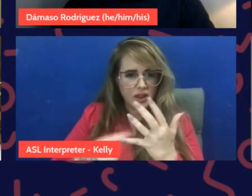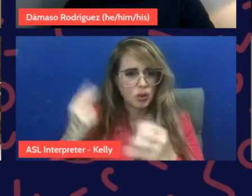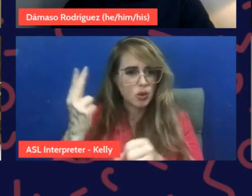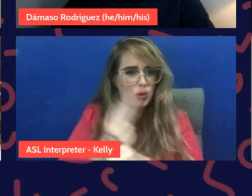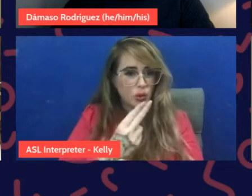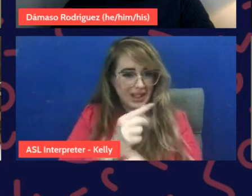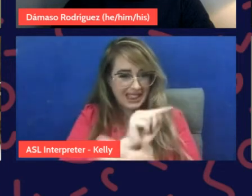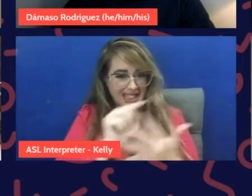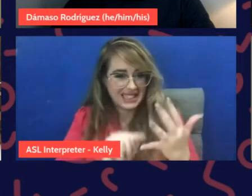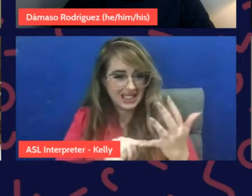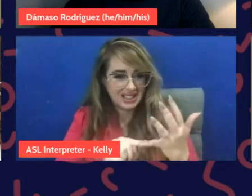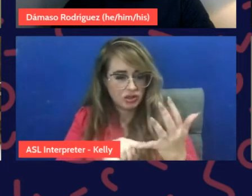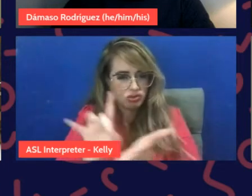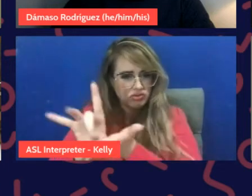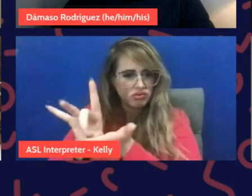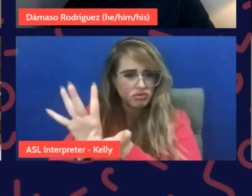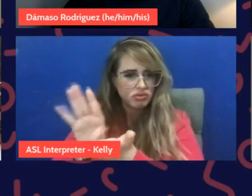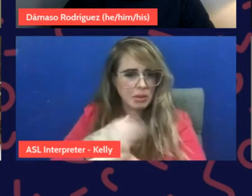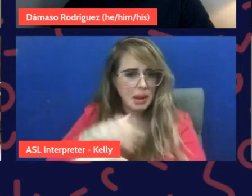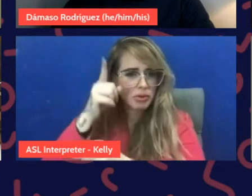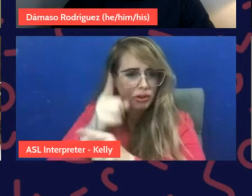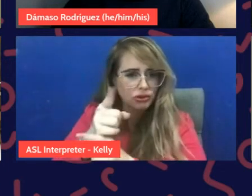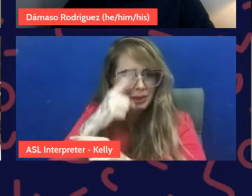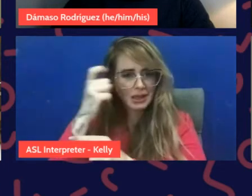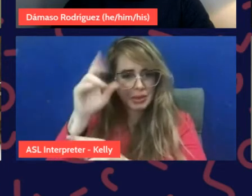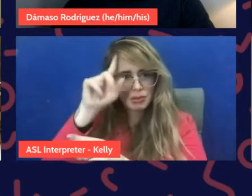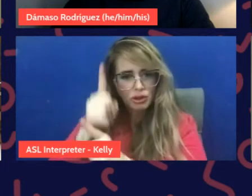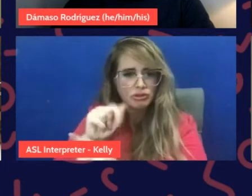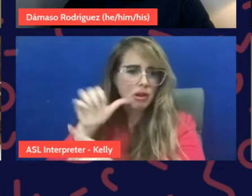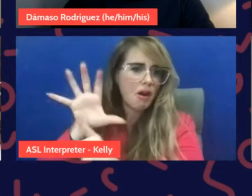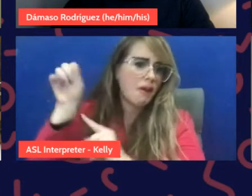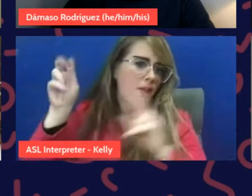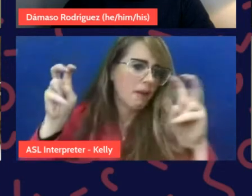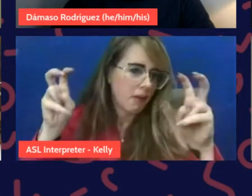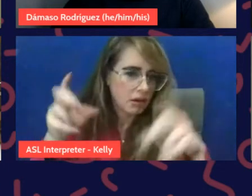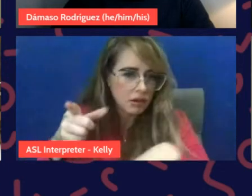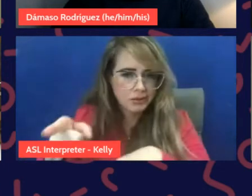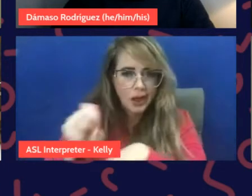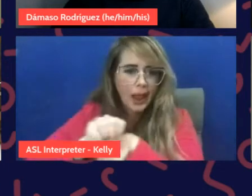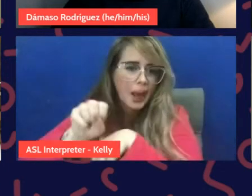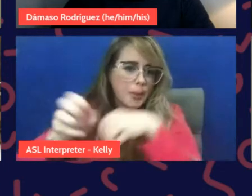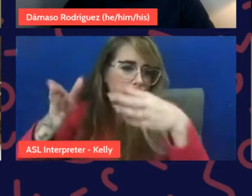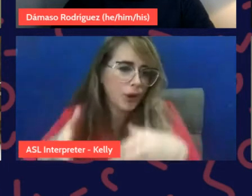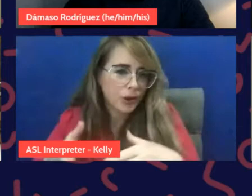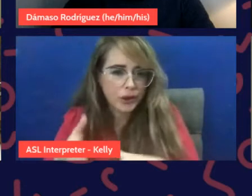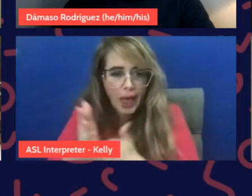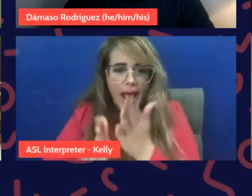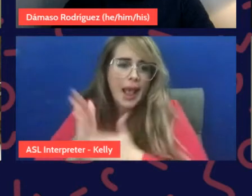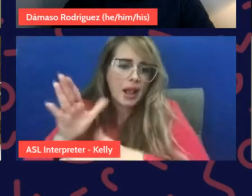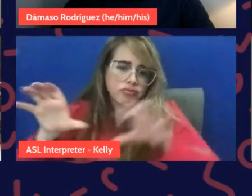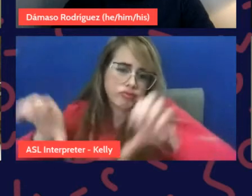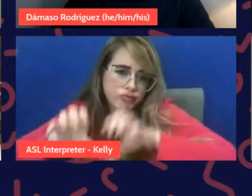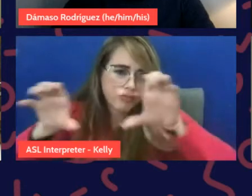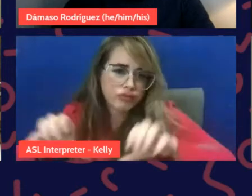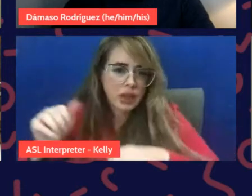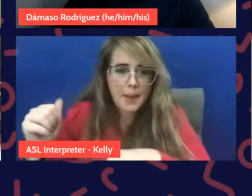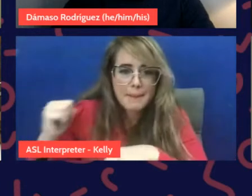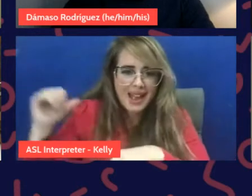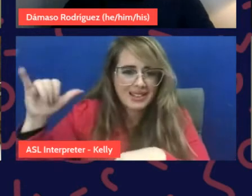brother, who was seen as non-exceptional. Who was seen as just a labor, a pair of hands, a back. And so